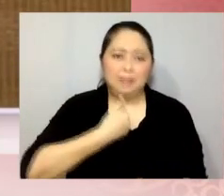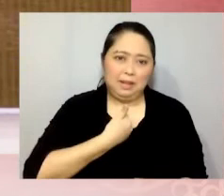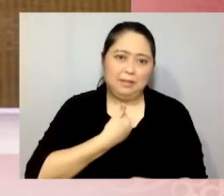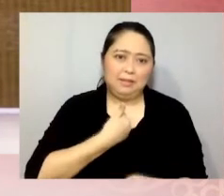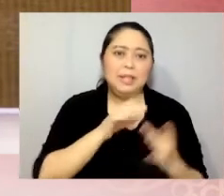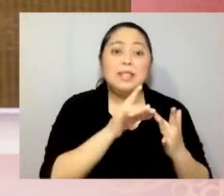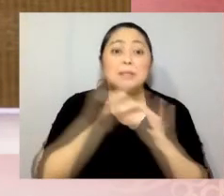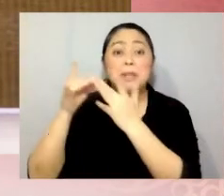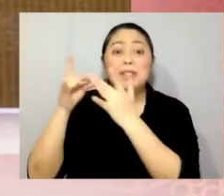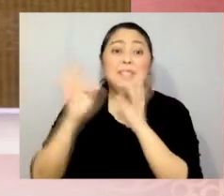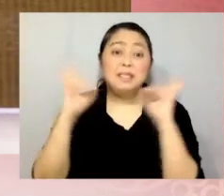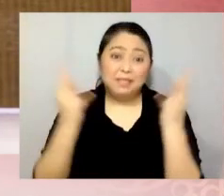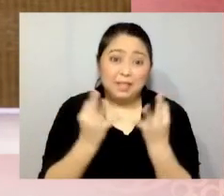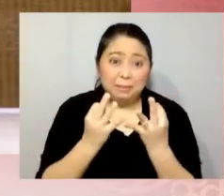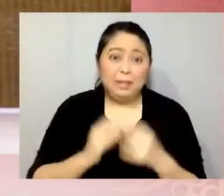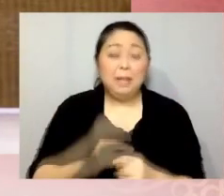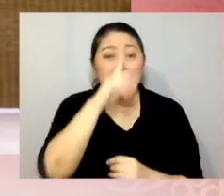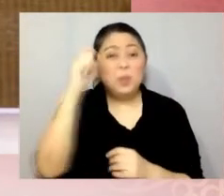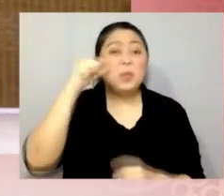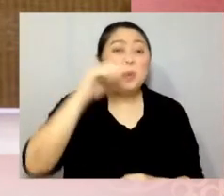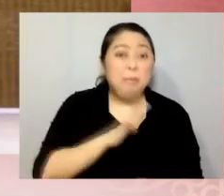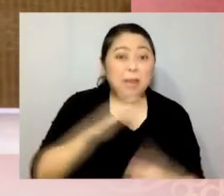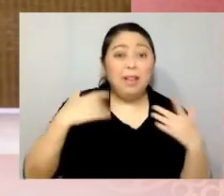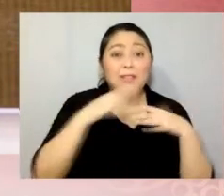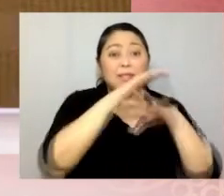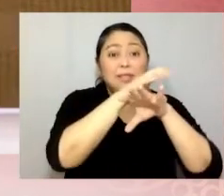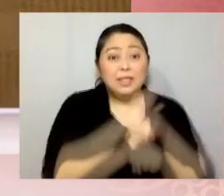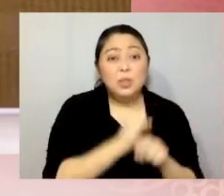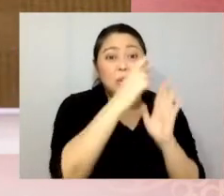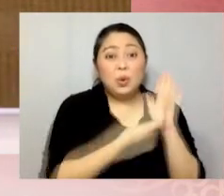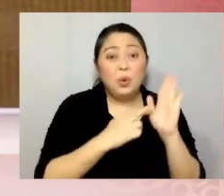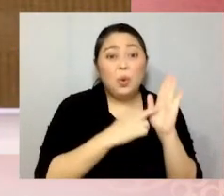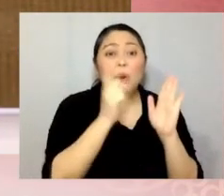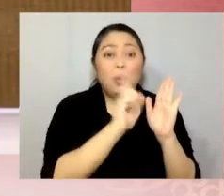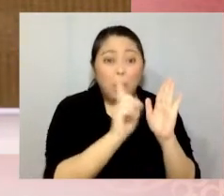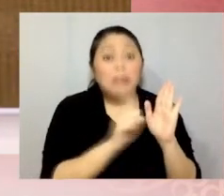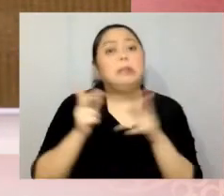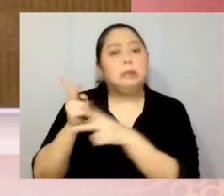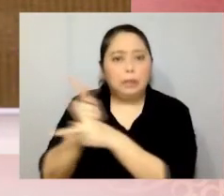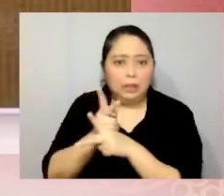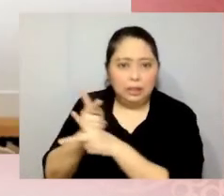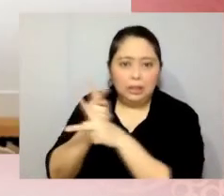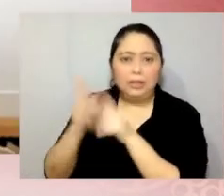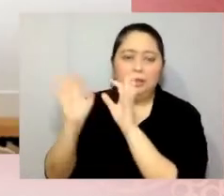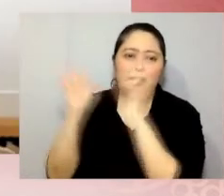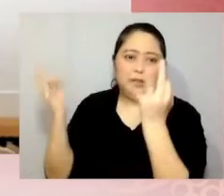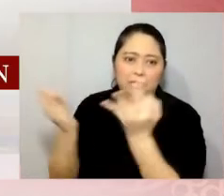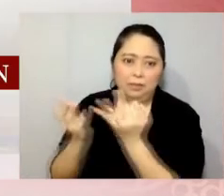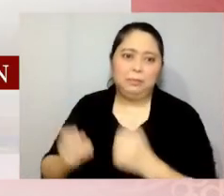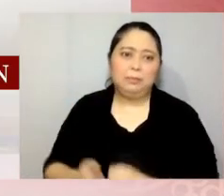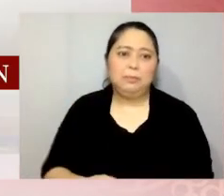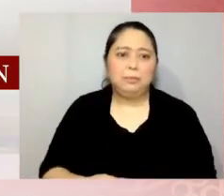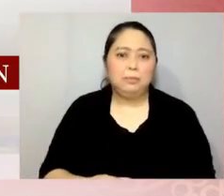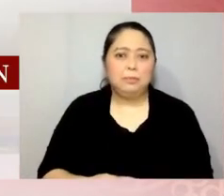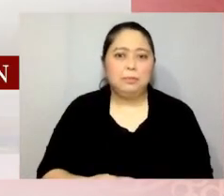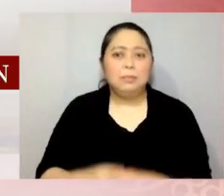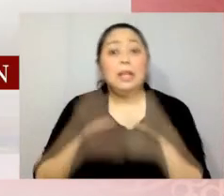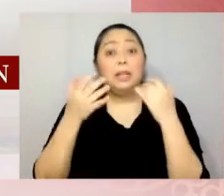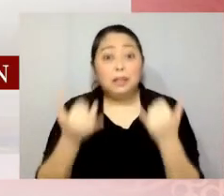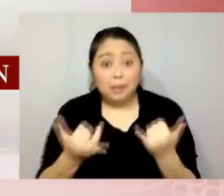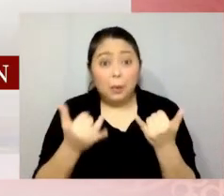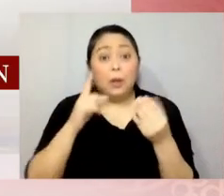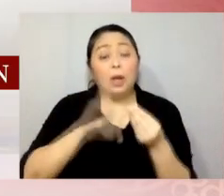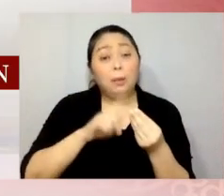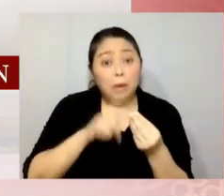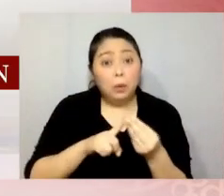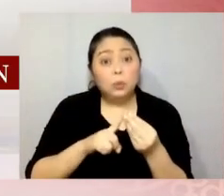families, because of their traditional role as, you know, the one who takes care of the family. With respect to the voices, yes,